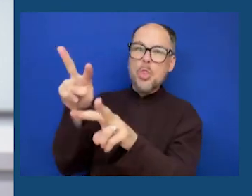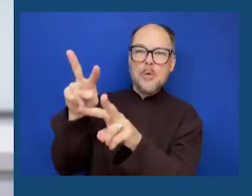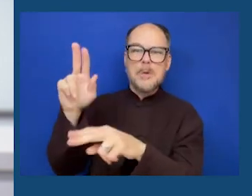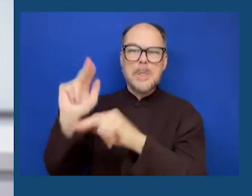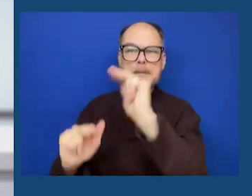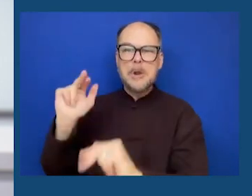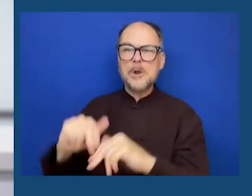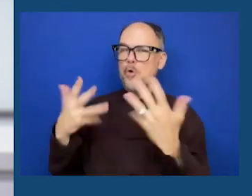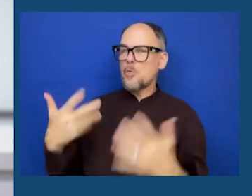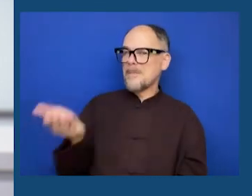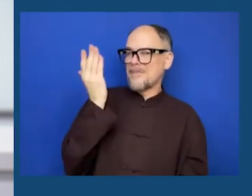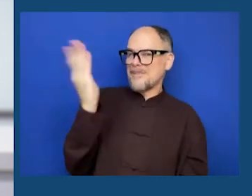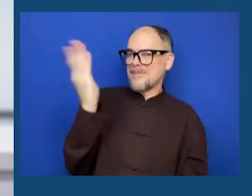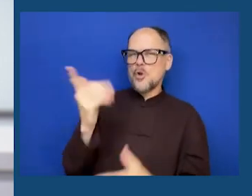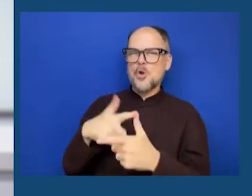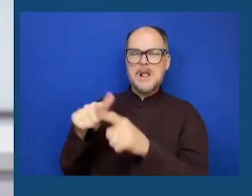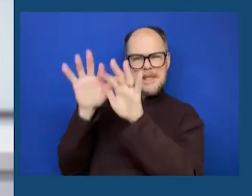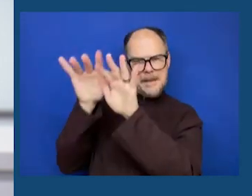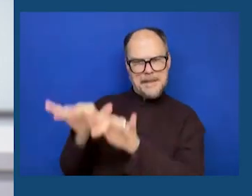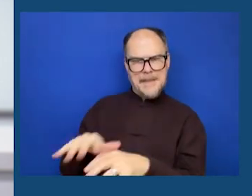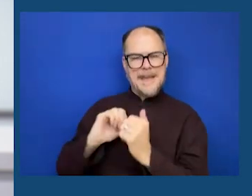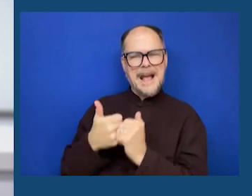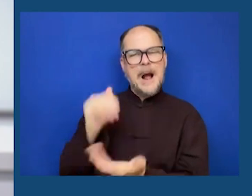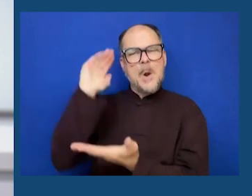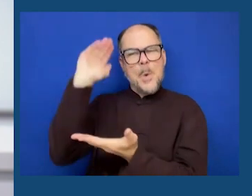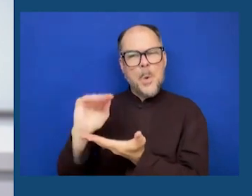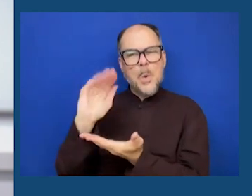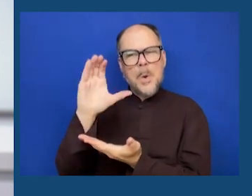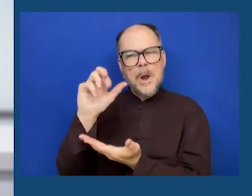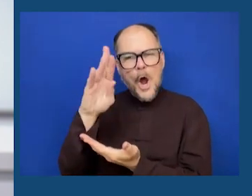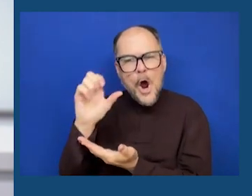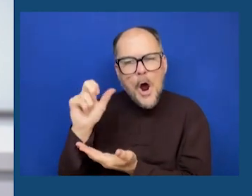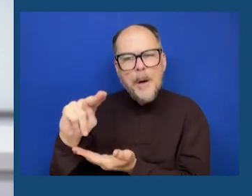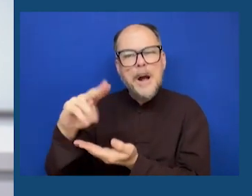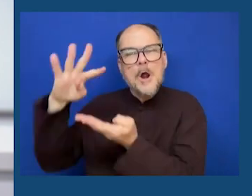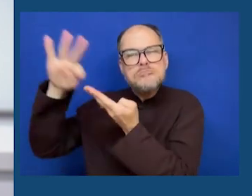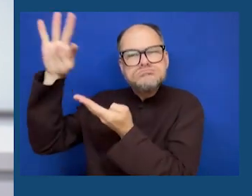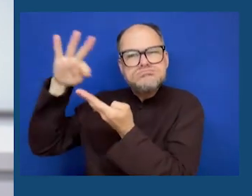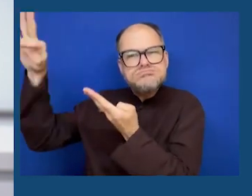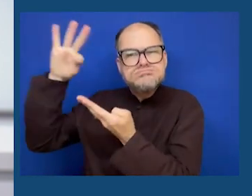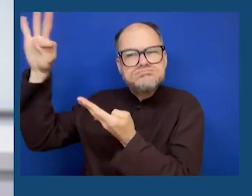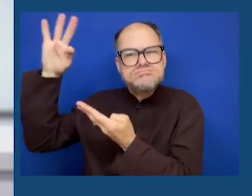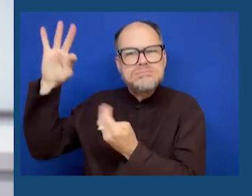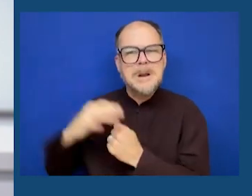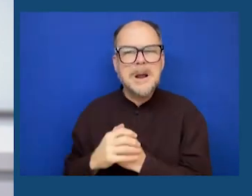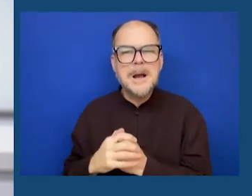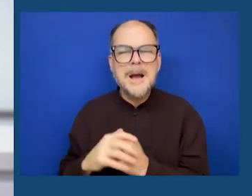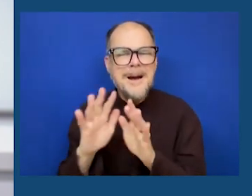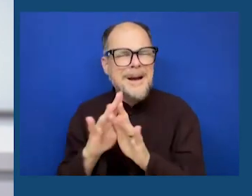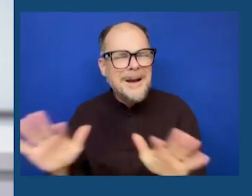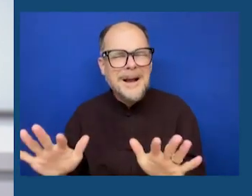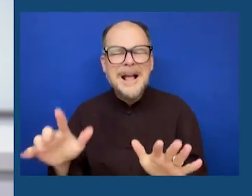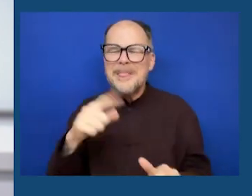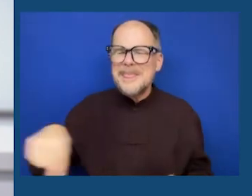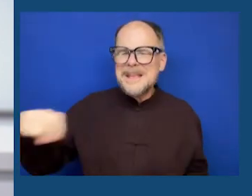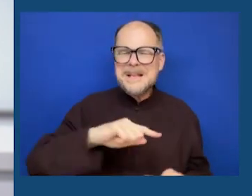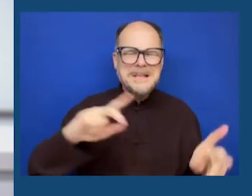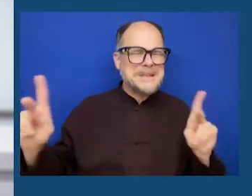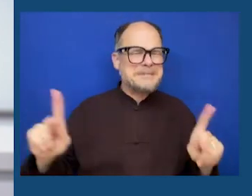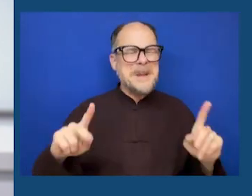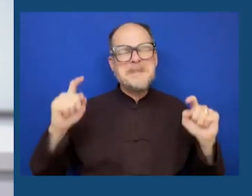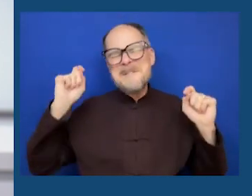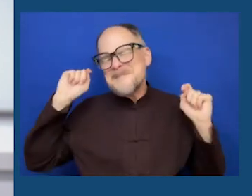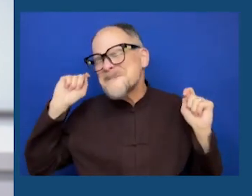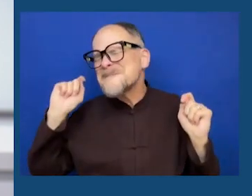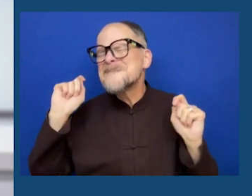out how to get less carbon emissions from it. So I was excited to see that they automatically knew, and these are some people from the Sierra